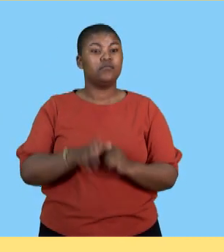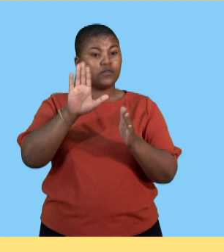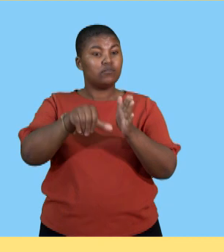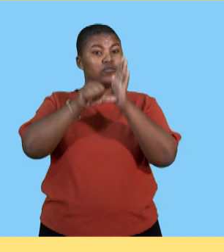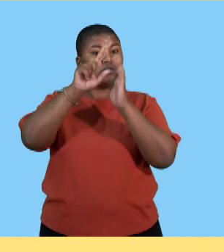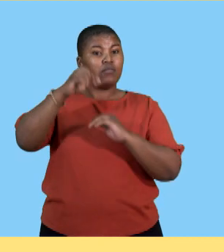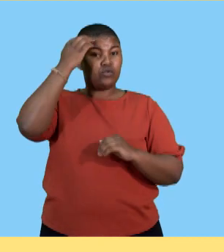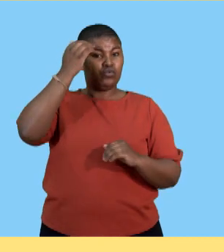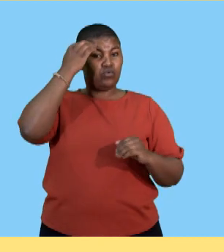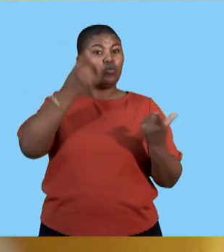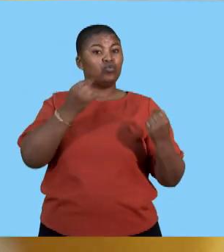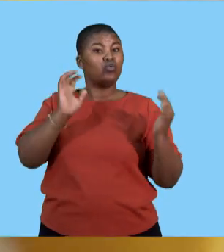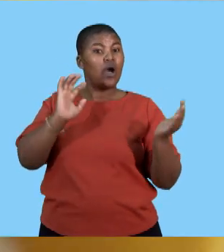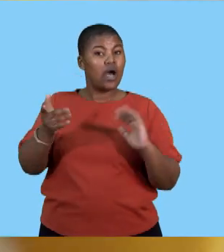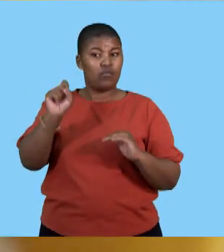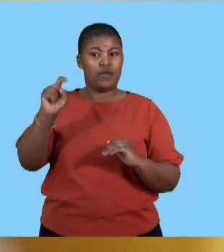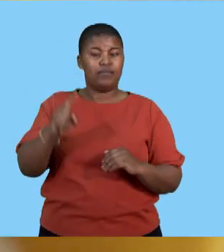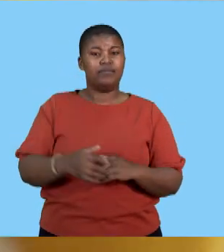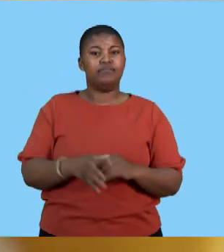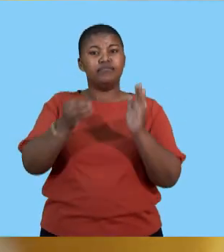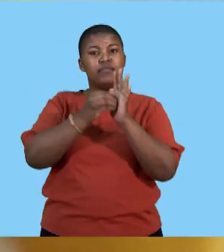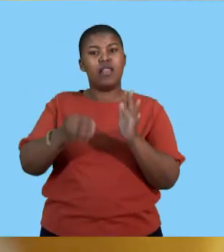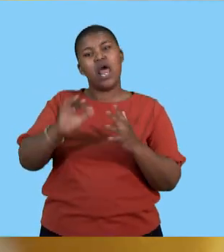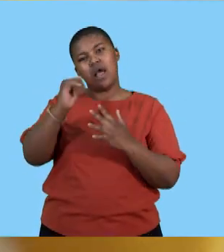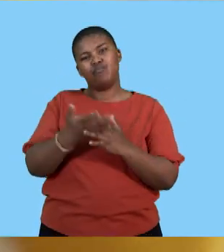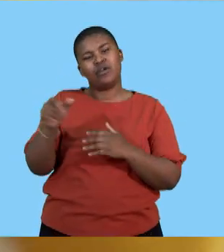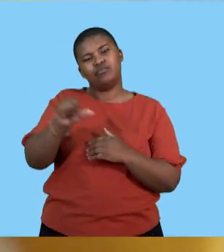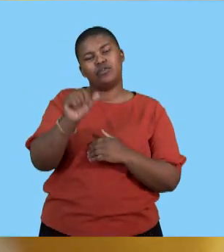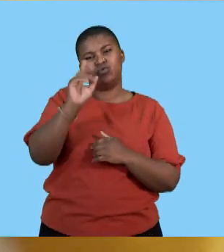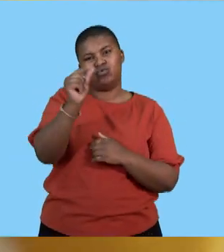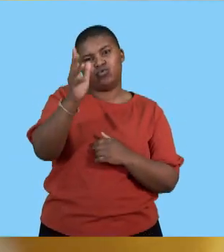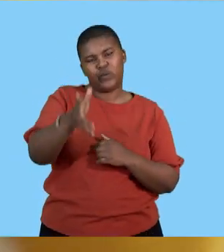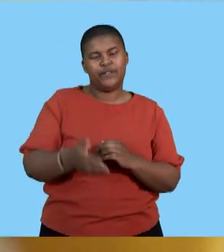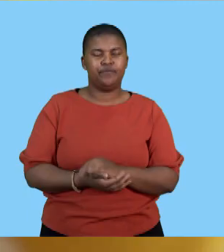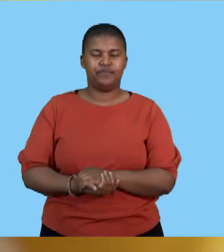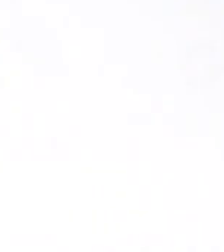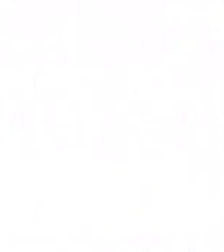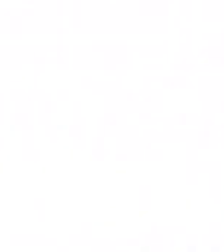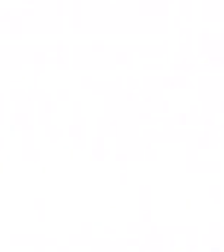how to do these adjustments. Dear learners, let us go for an ad break, and I'll see you shortly.